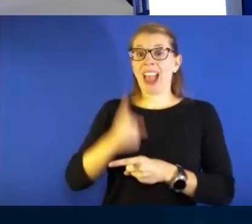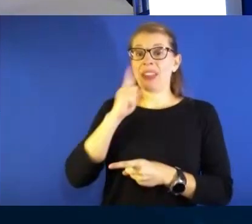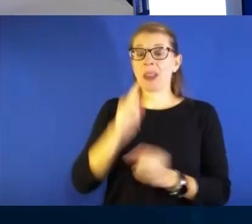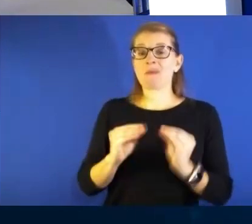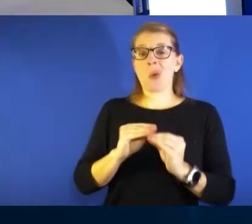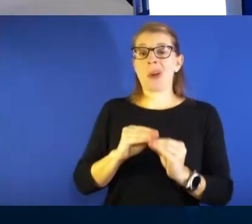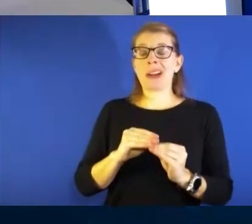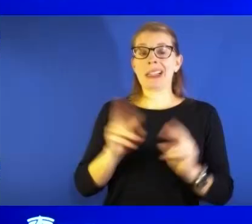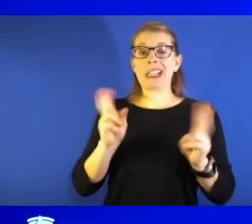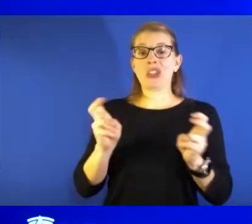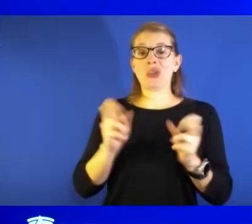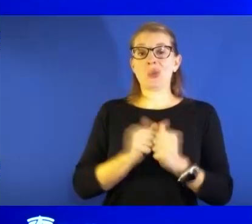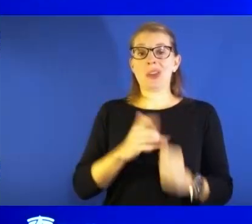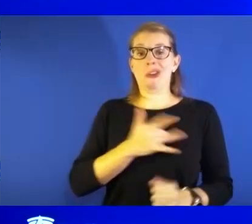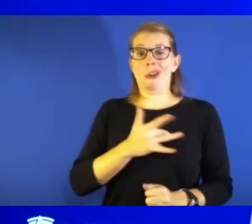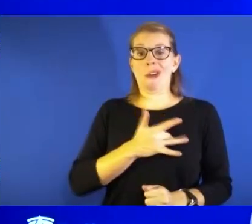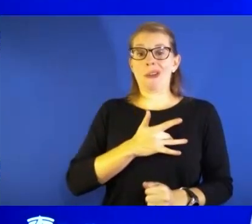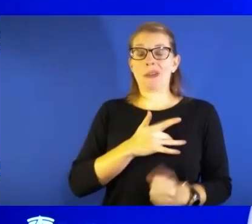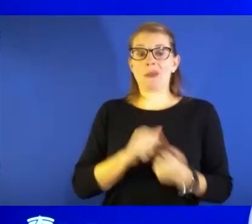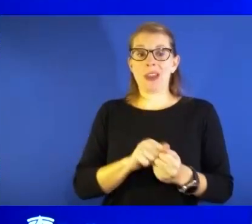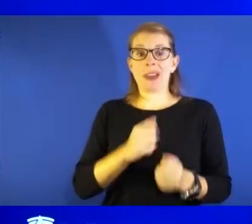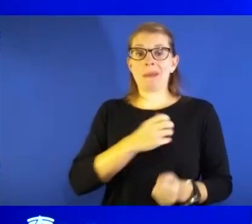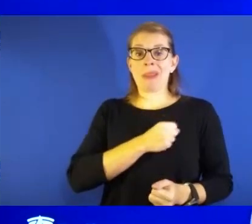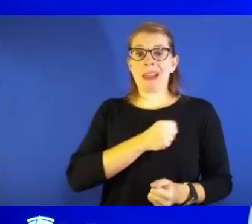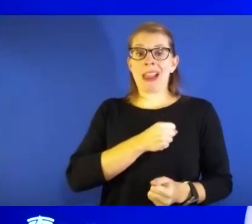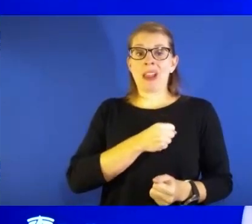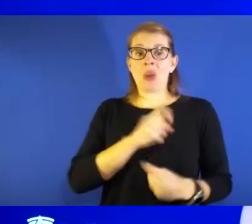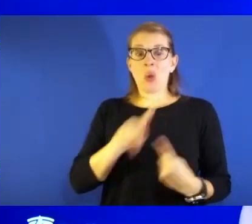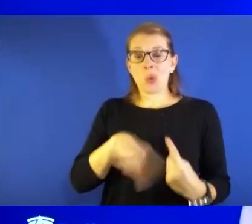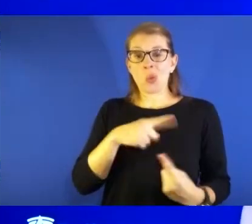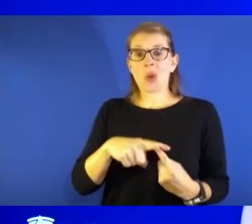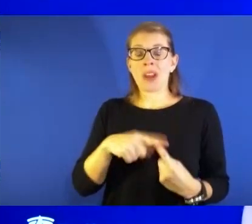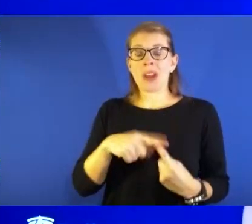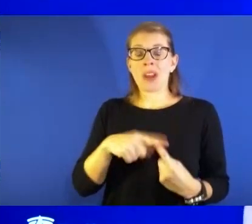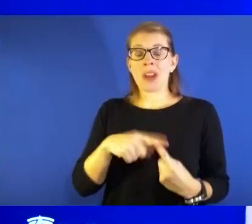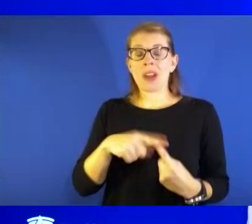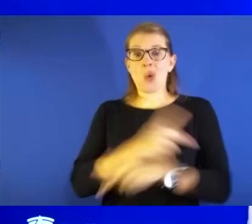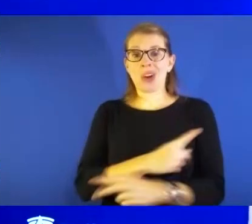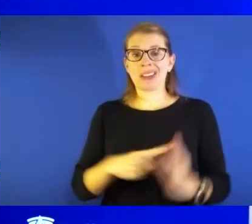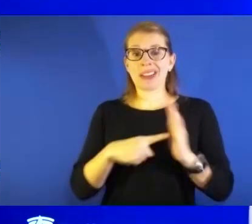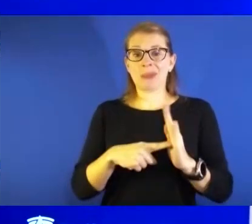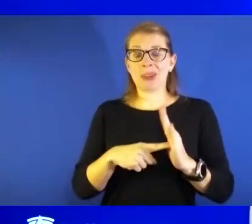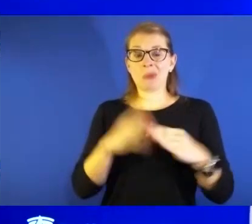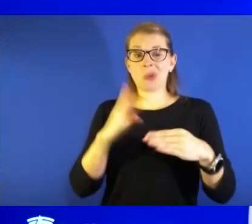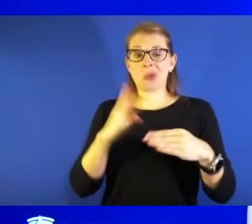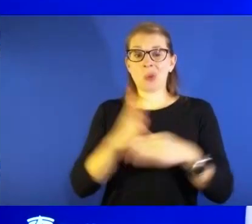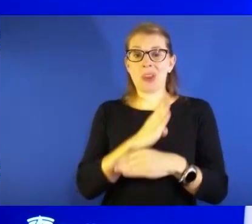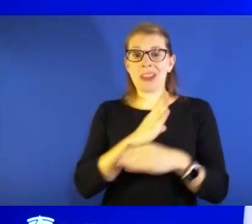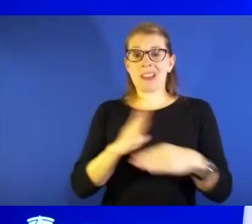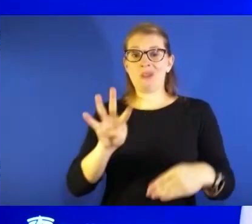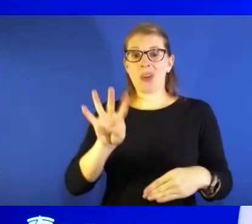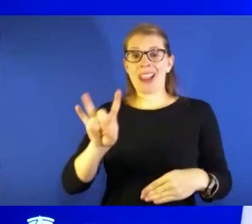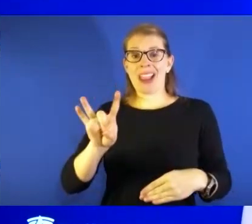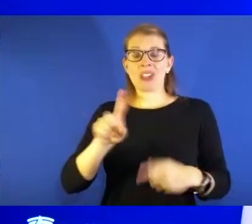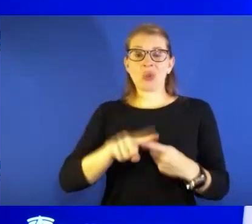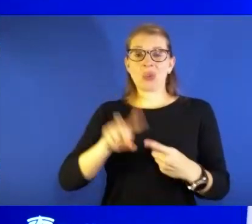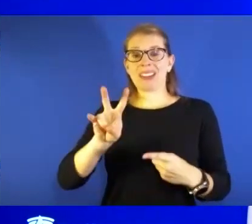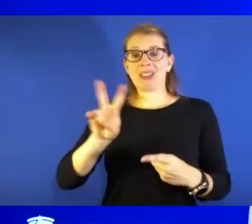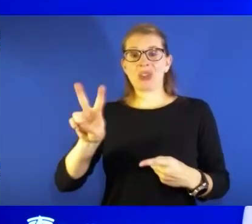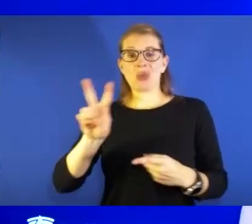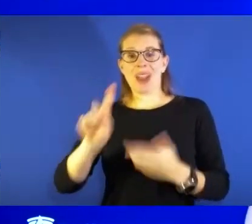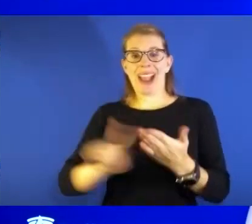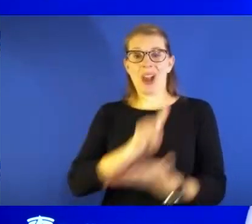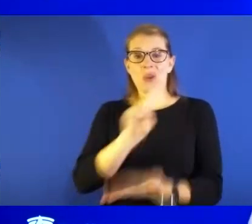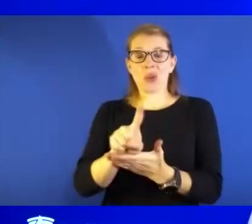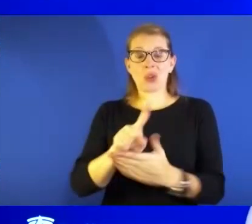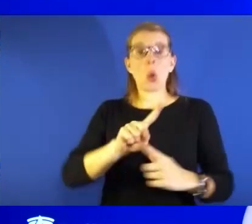as palpitations go when you're having those worst of the symptoms within those 48, 72 hours when and